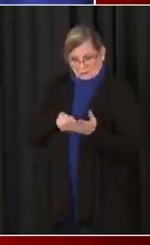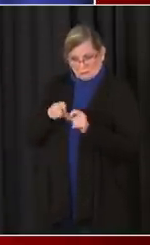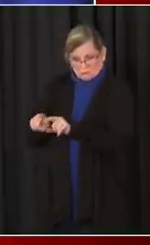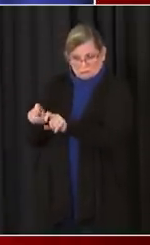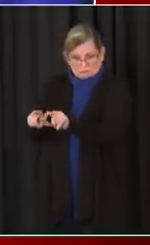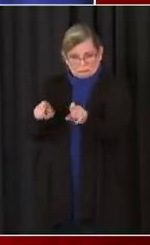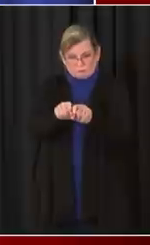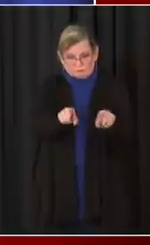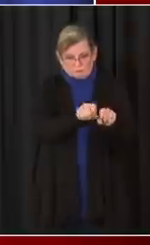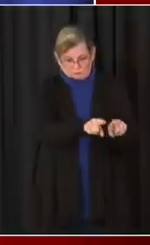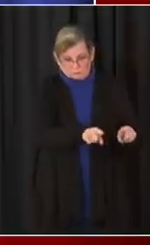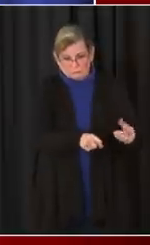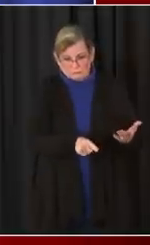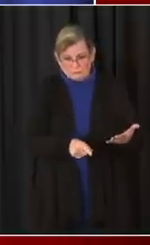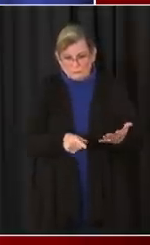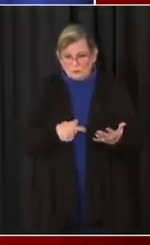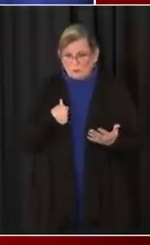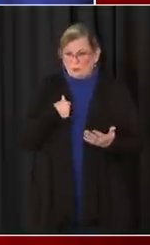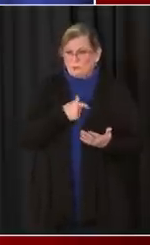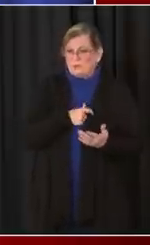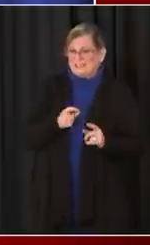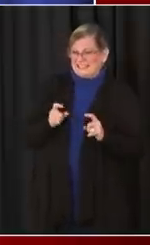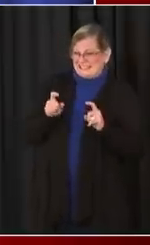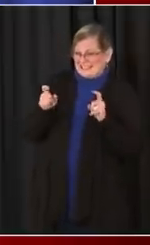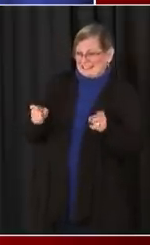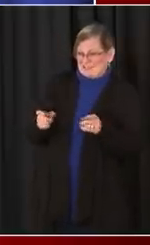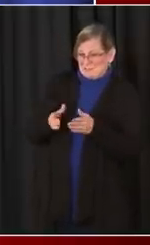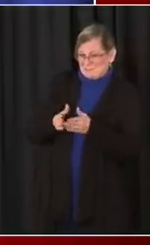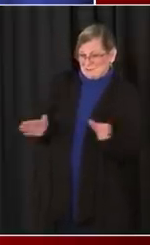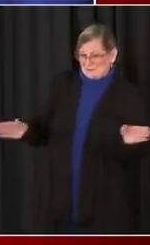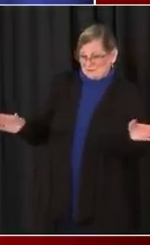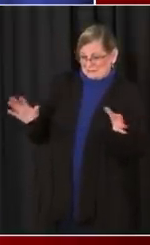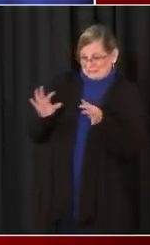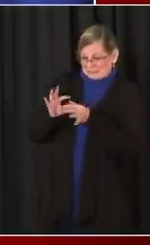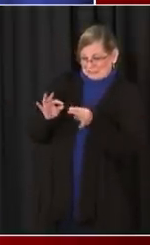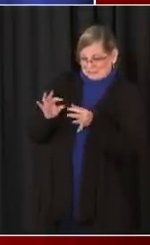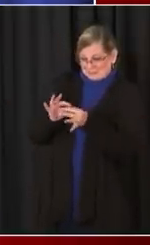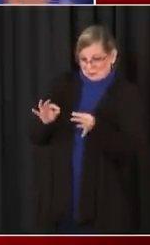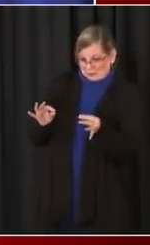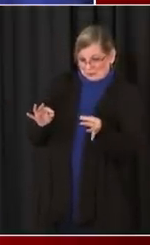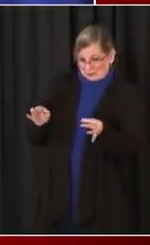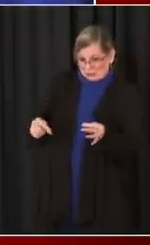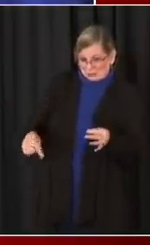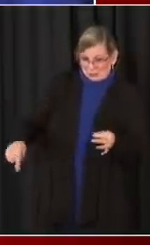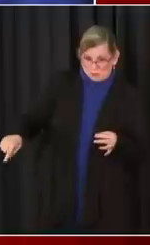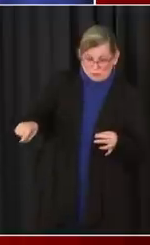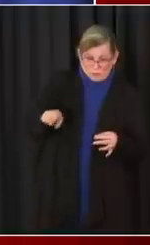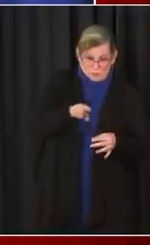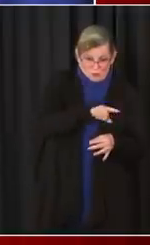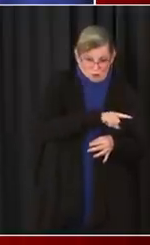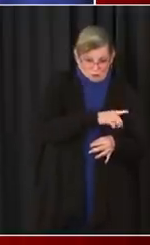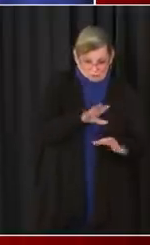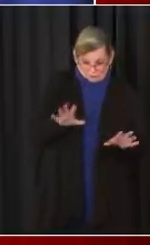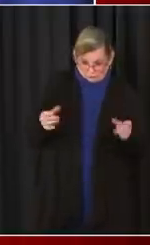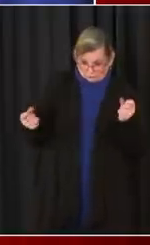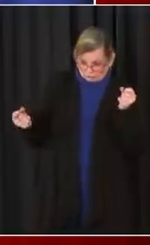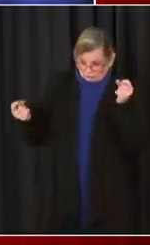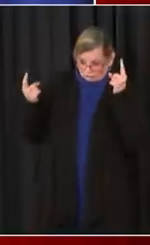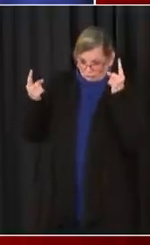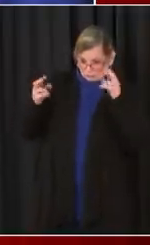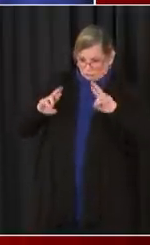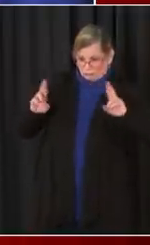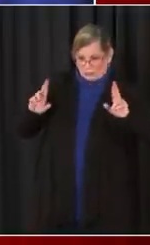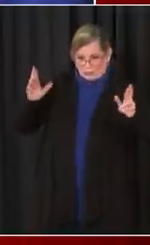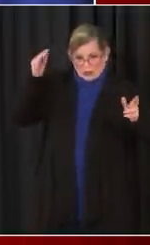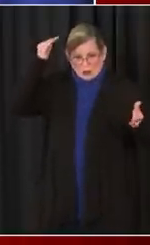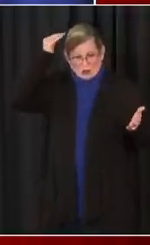is necessary. We give a public statement that you all carry widely so people are aware.